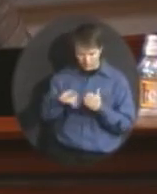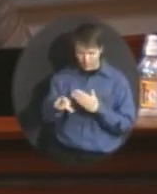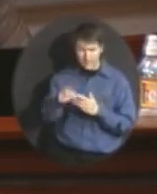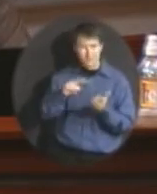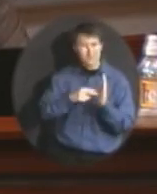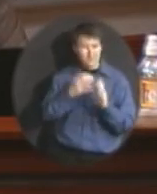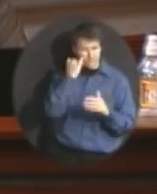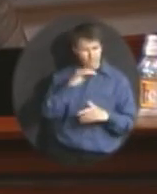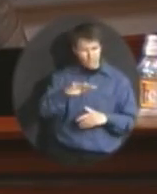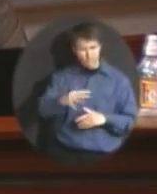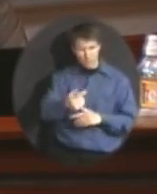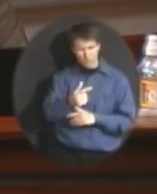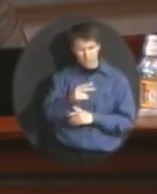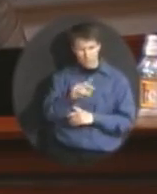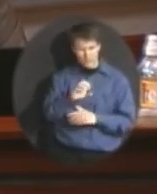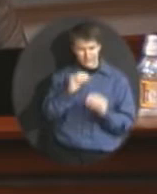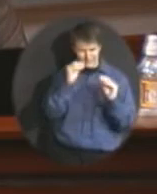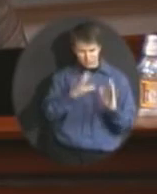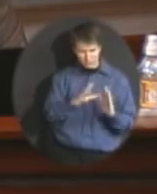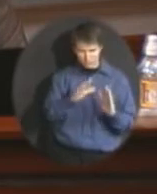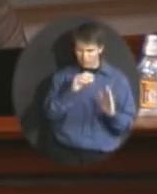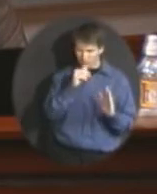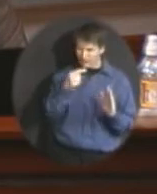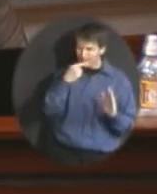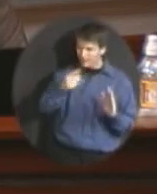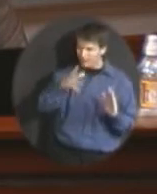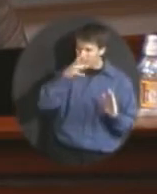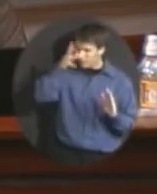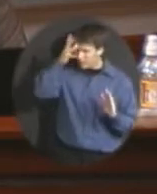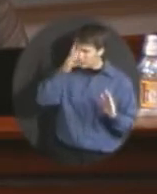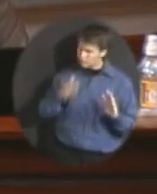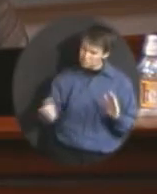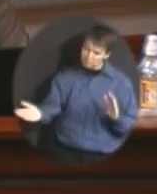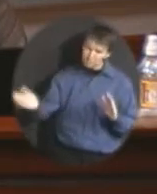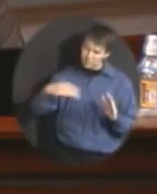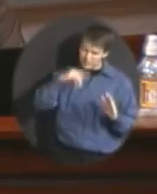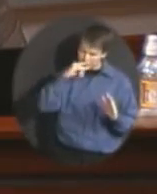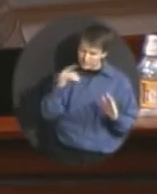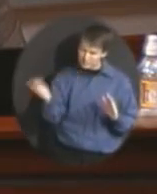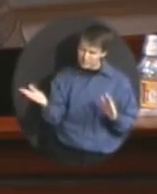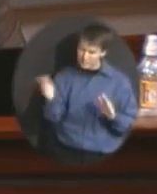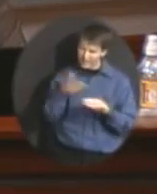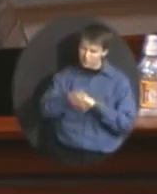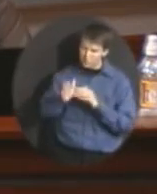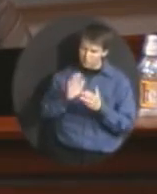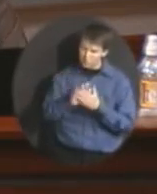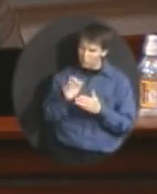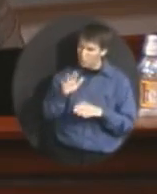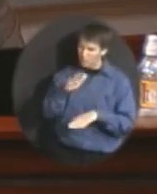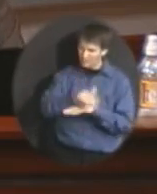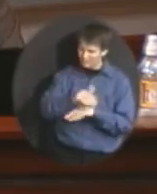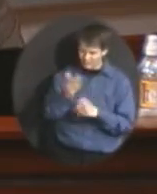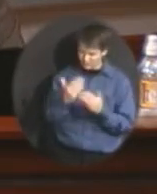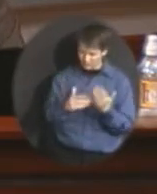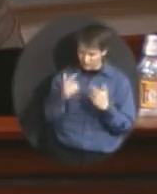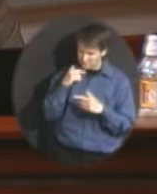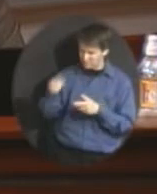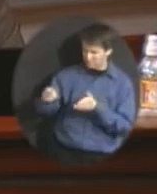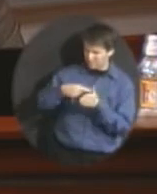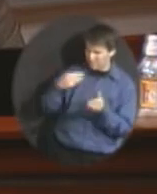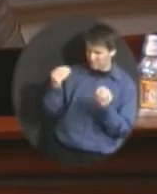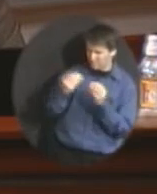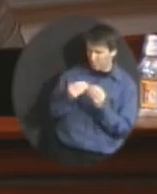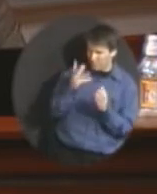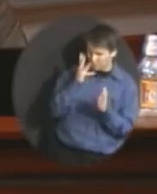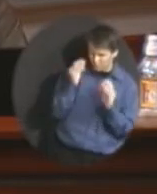you're a 4th grade teacher, you're not going to tell the parent, bring your kid back after school or in the evening and you can pay me some additional